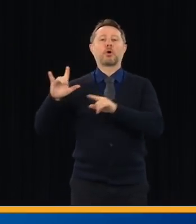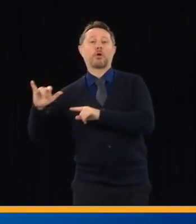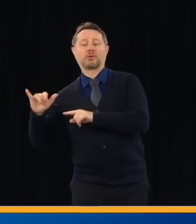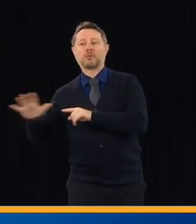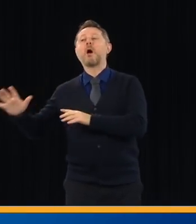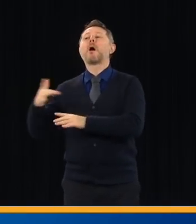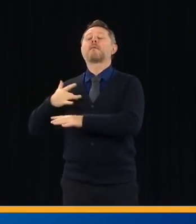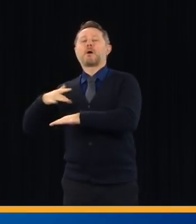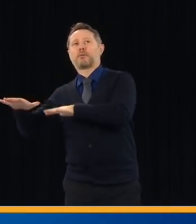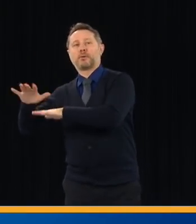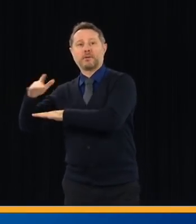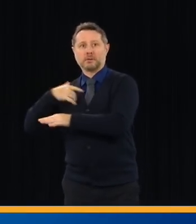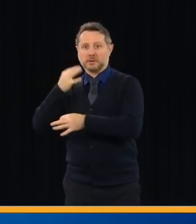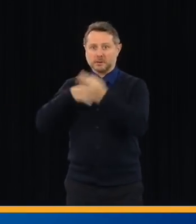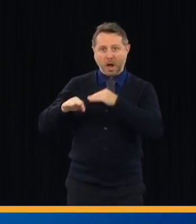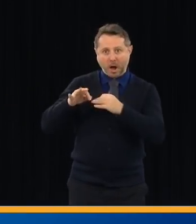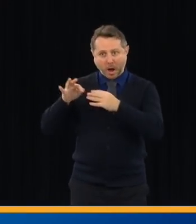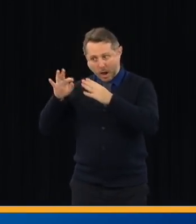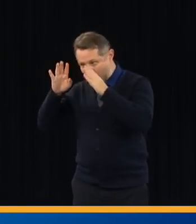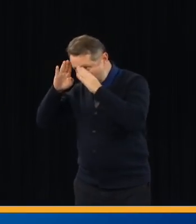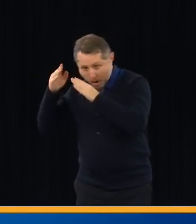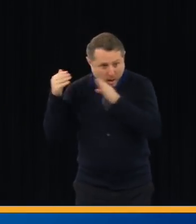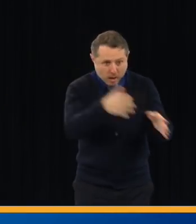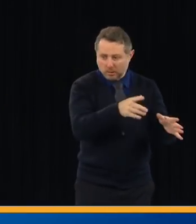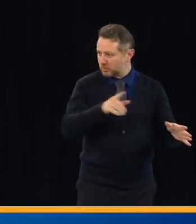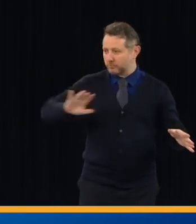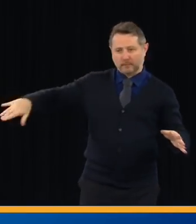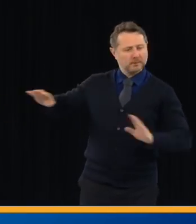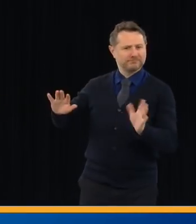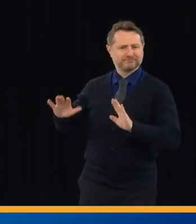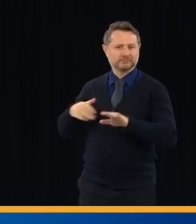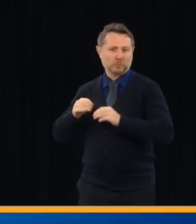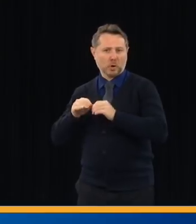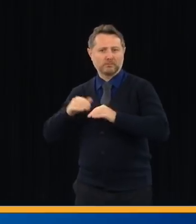those COVID patients to Javits and